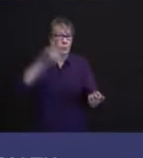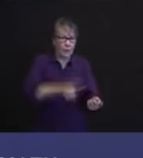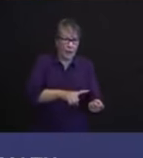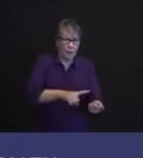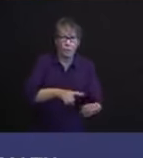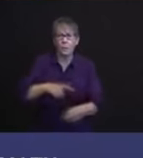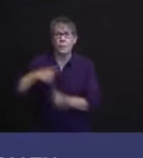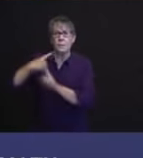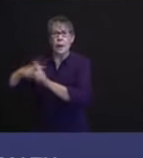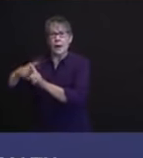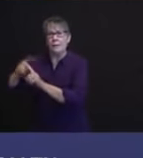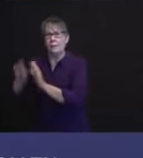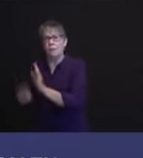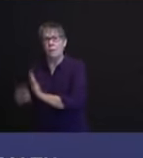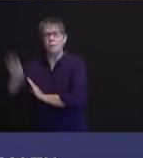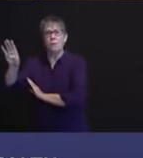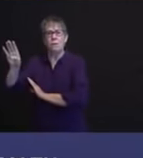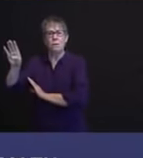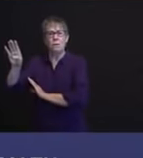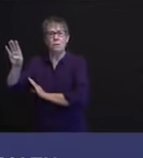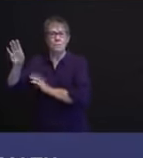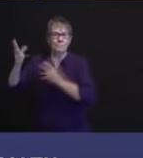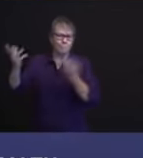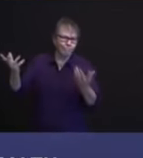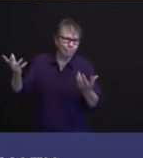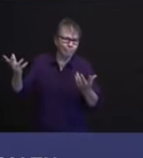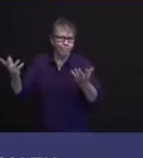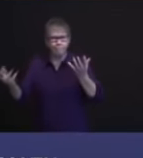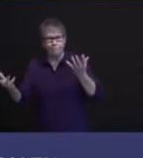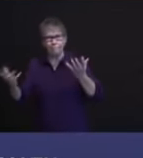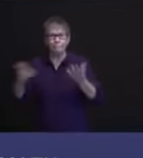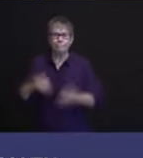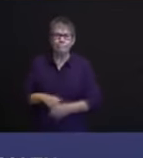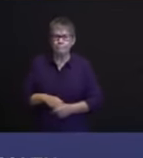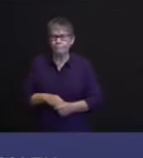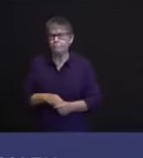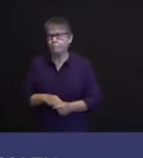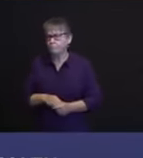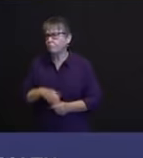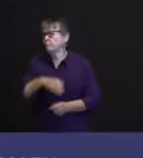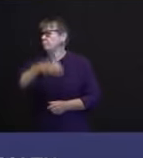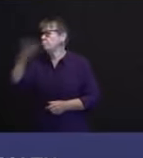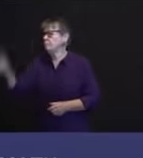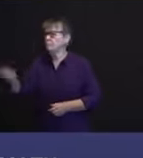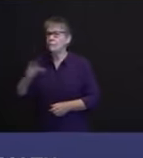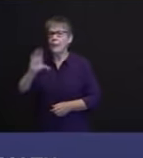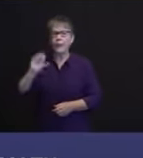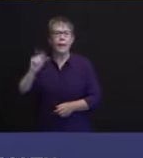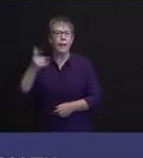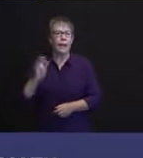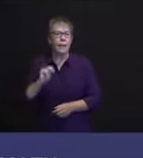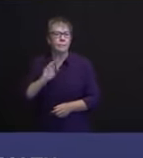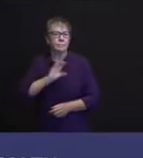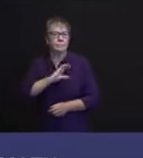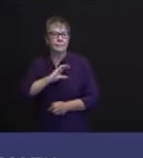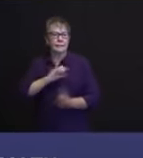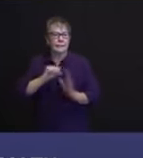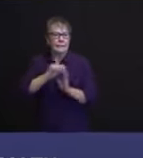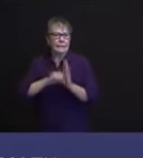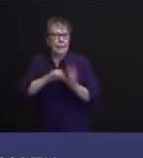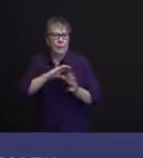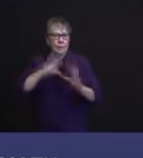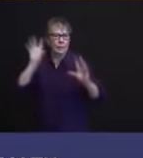moving parts. We had a long weekend. Compliance is obviously a question. Got a lot of prayers in and